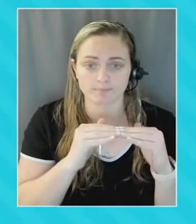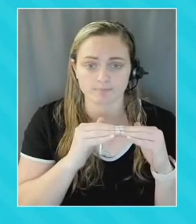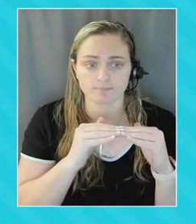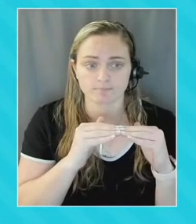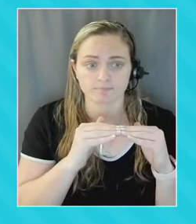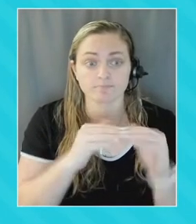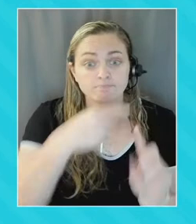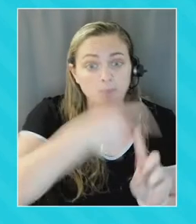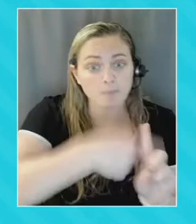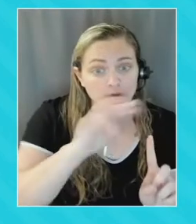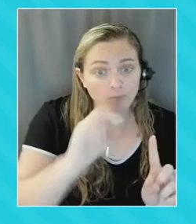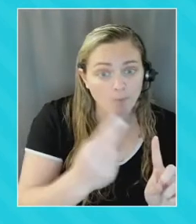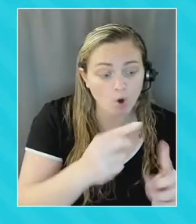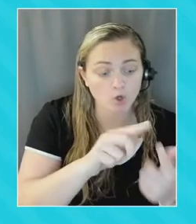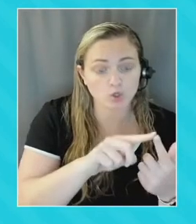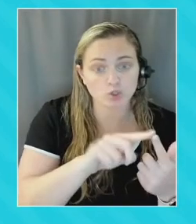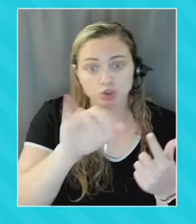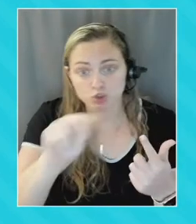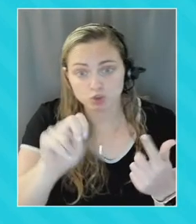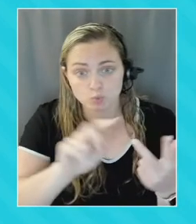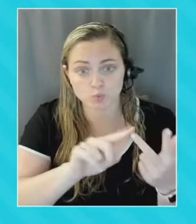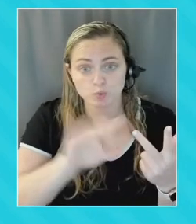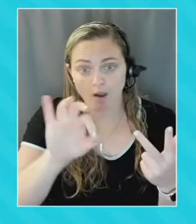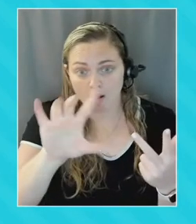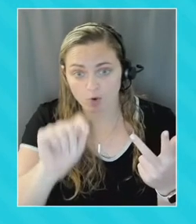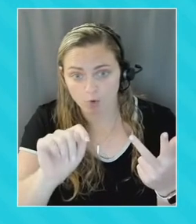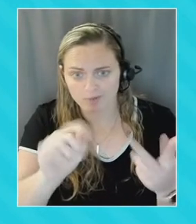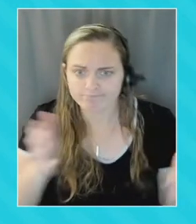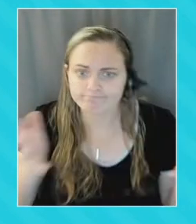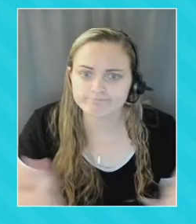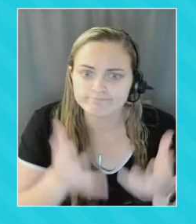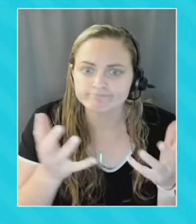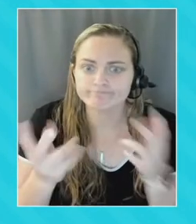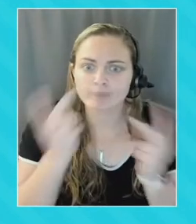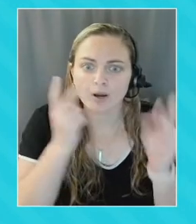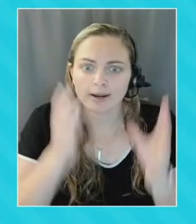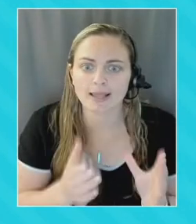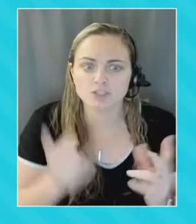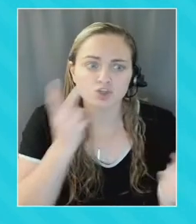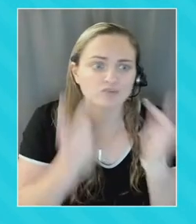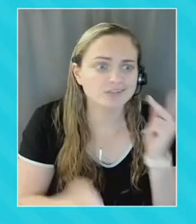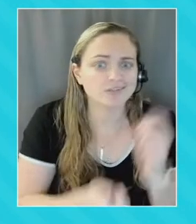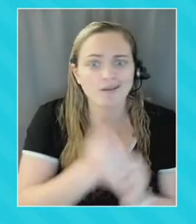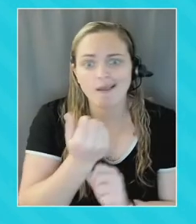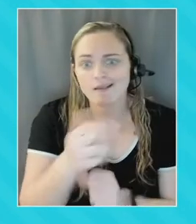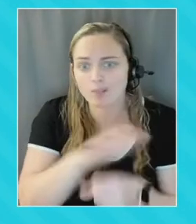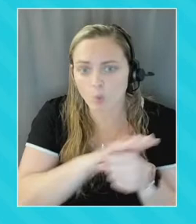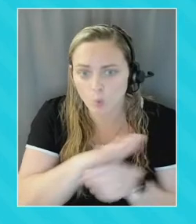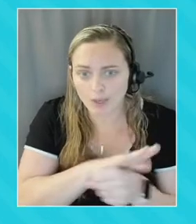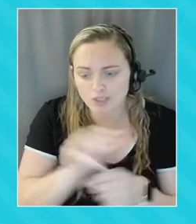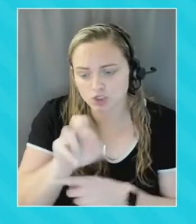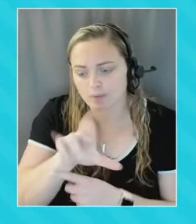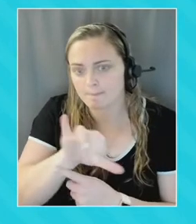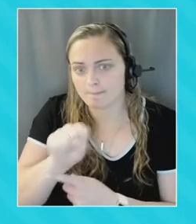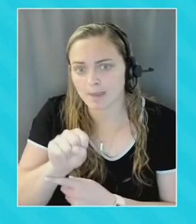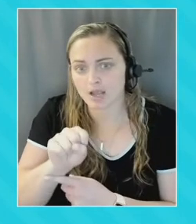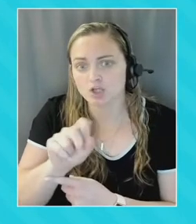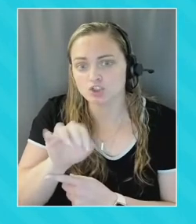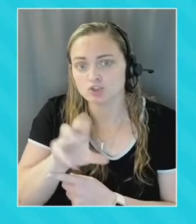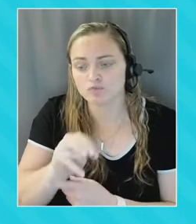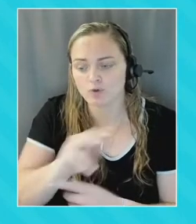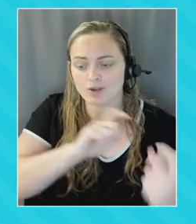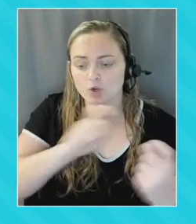of March, June, and October, we're encouraging our guests to visit any Mattress Firm location and to donate to PHA at